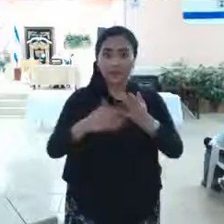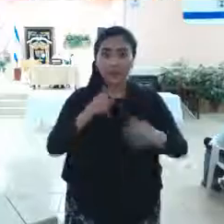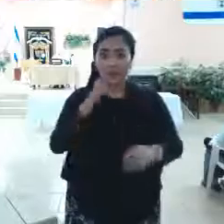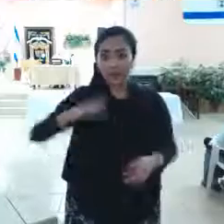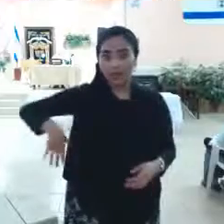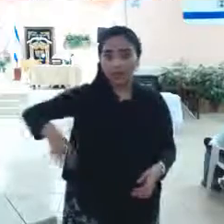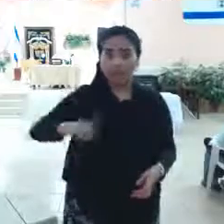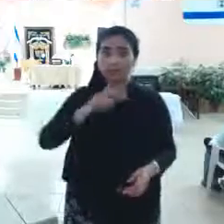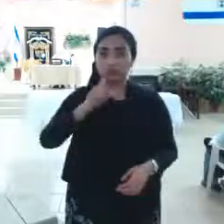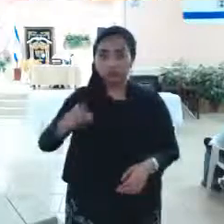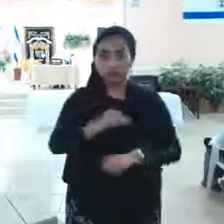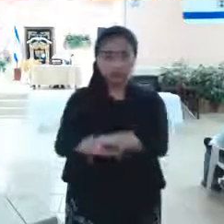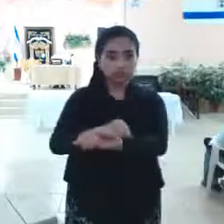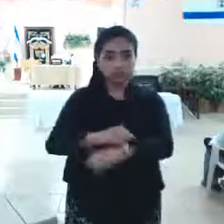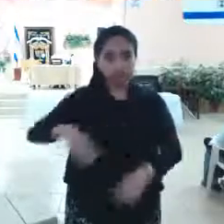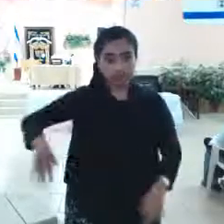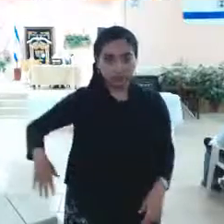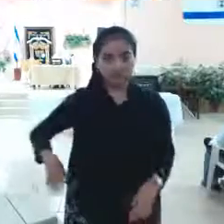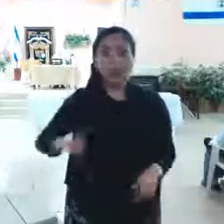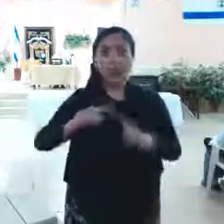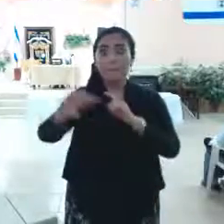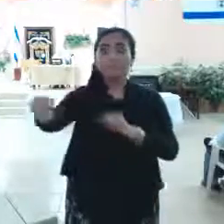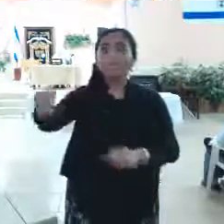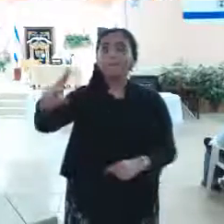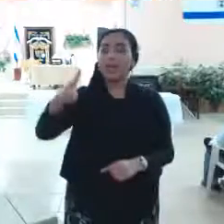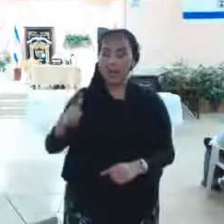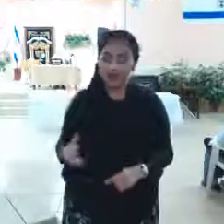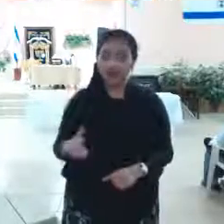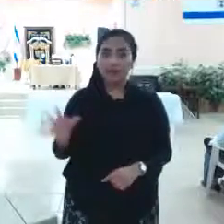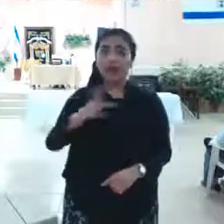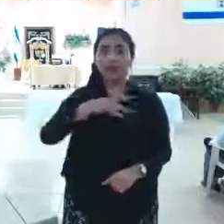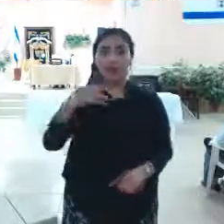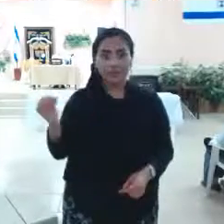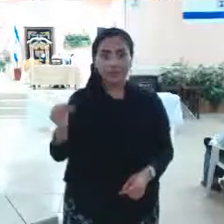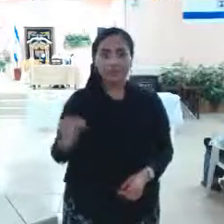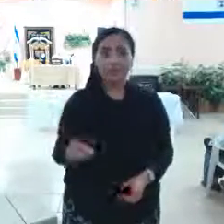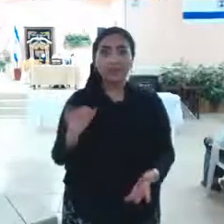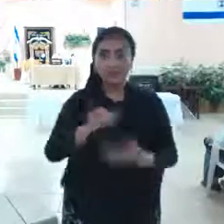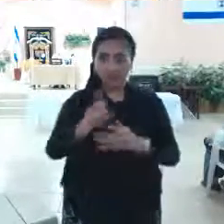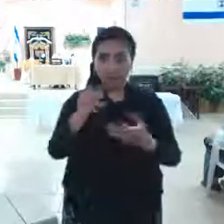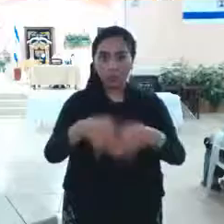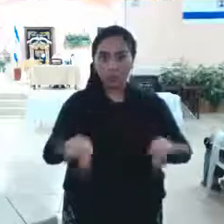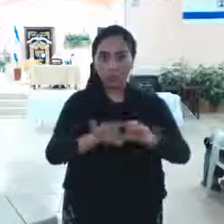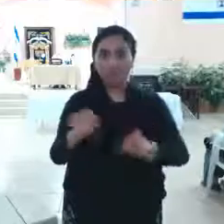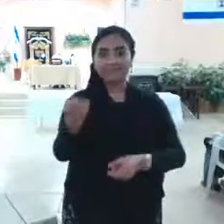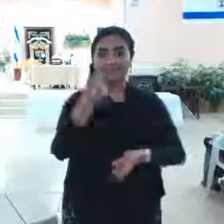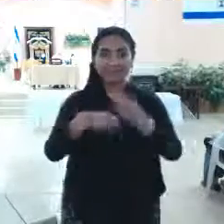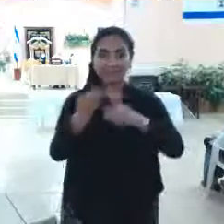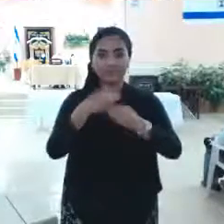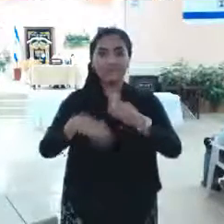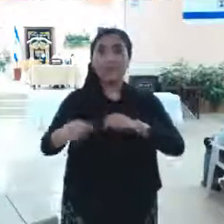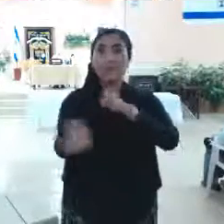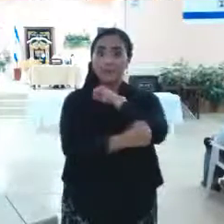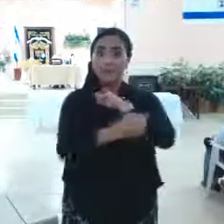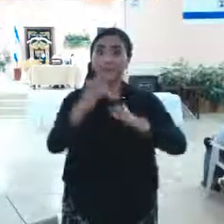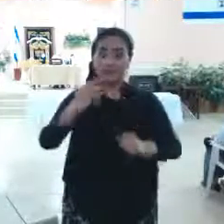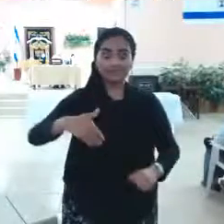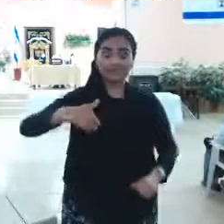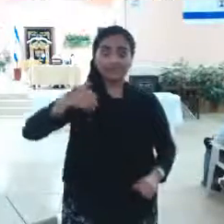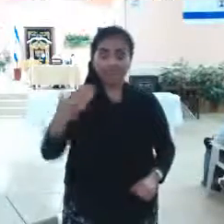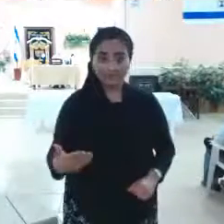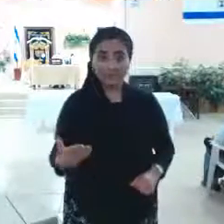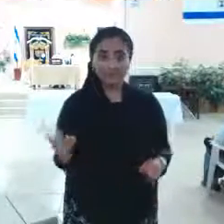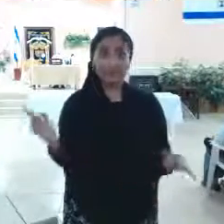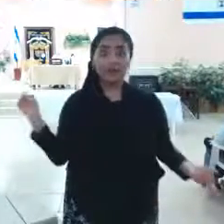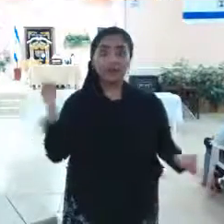at hand for some that they were not captive to go back and to take a Pesach. And